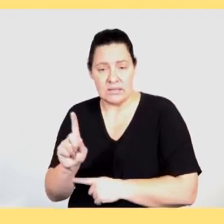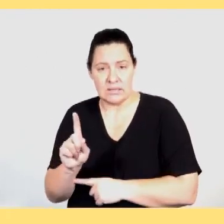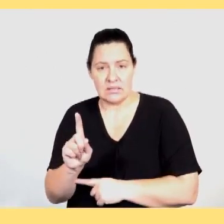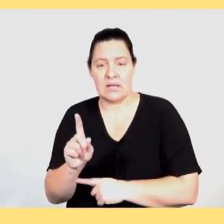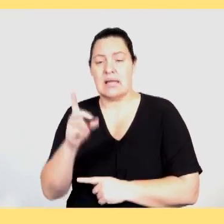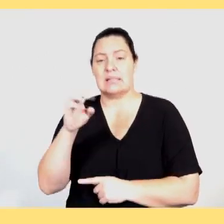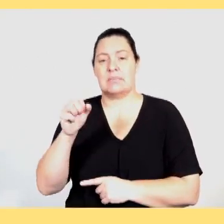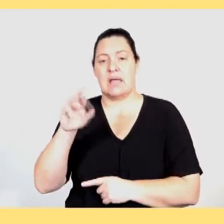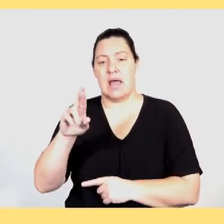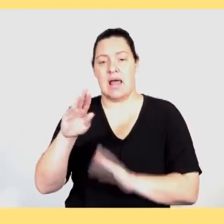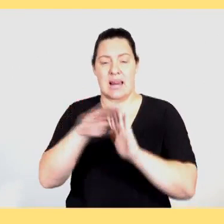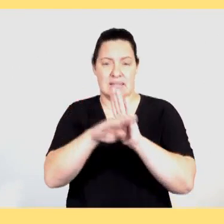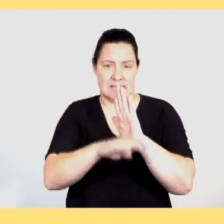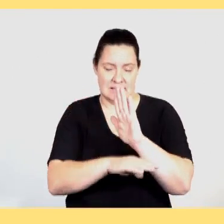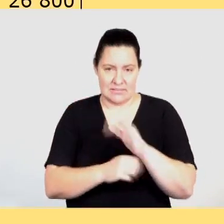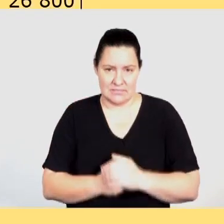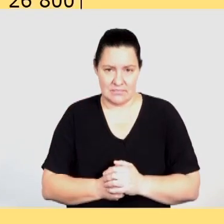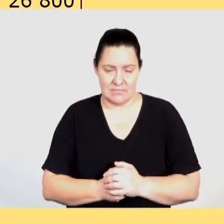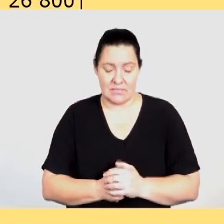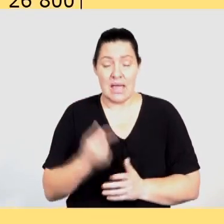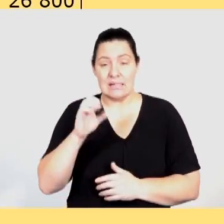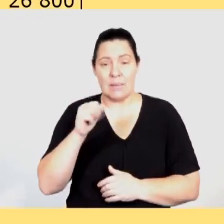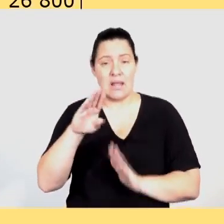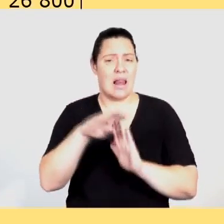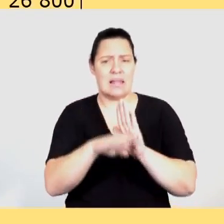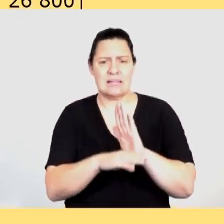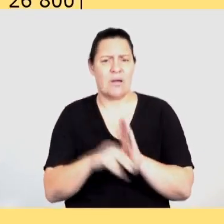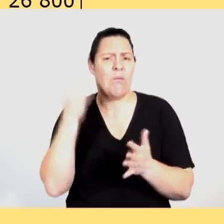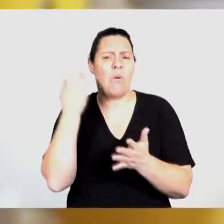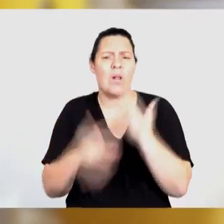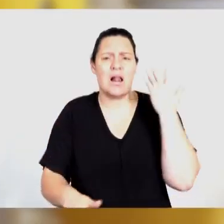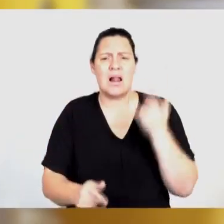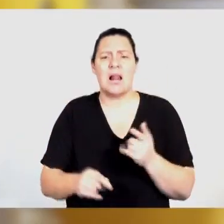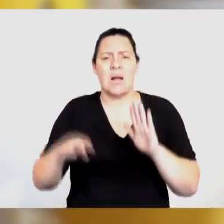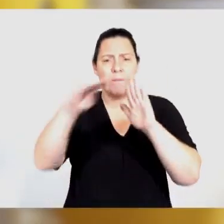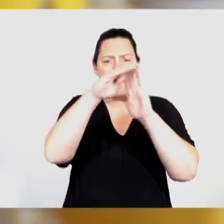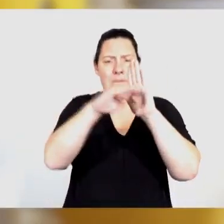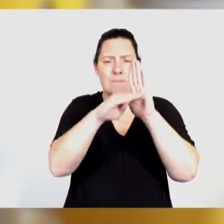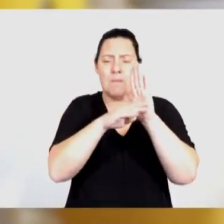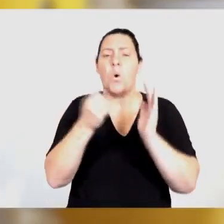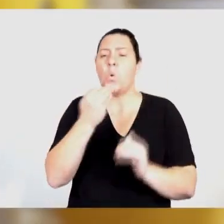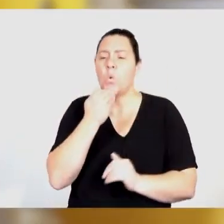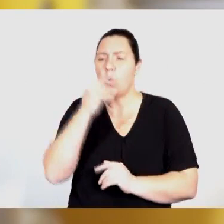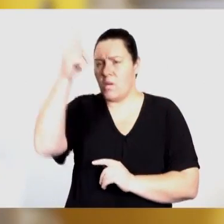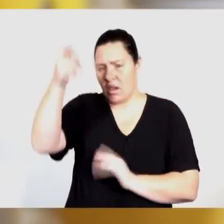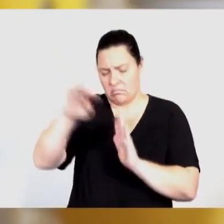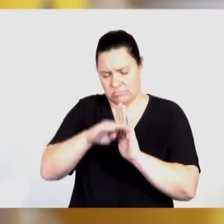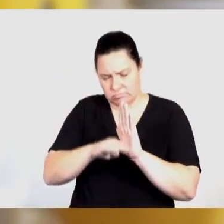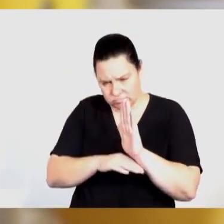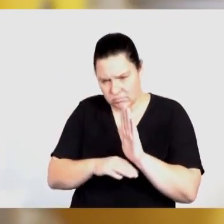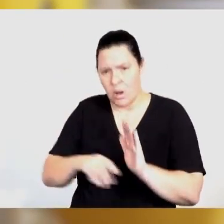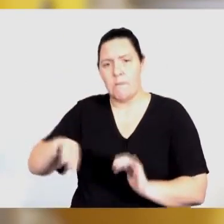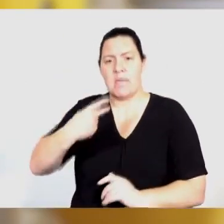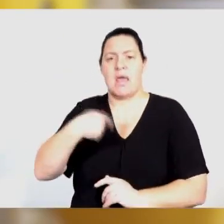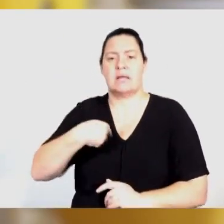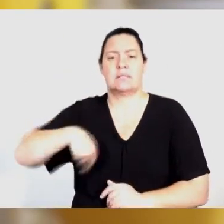we call the debtors list. The debtors list is simply a list with all our debtors. As it says,